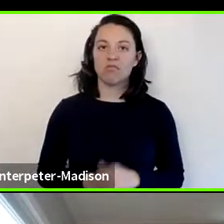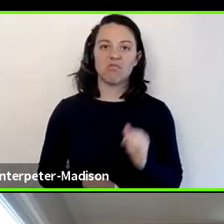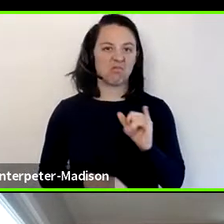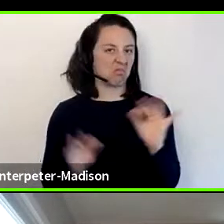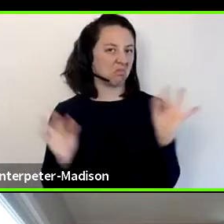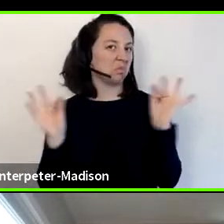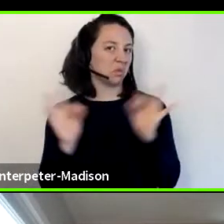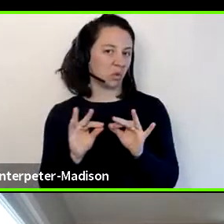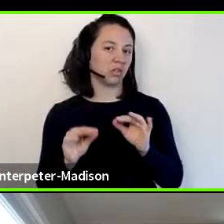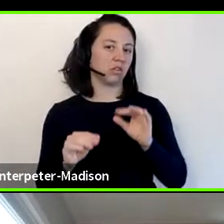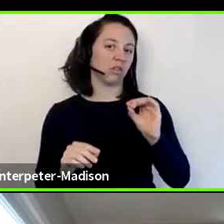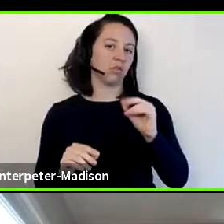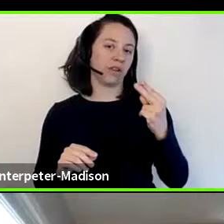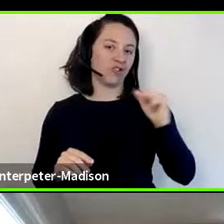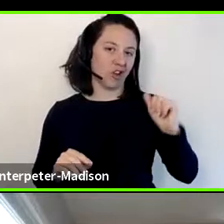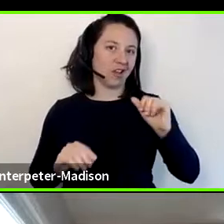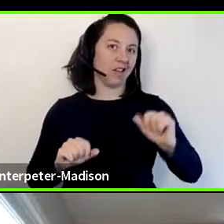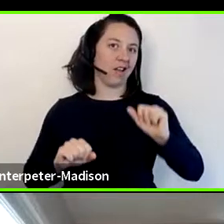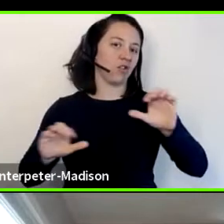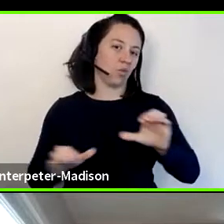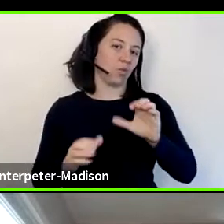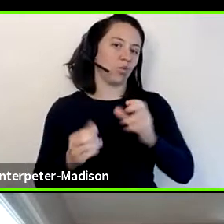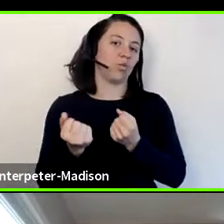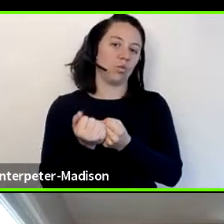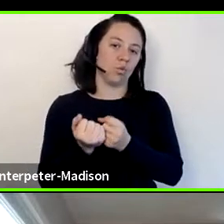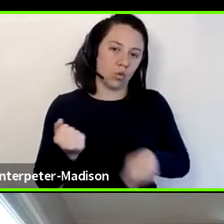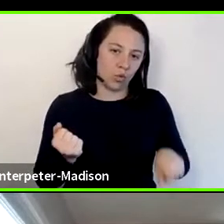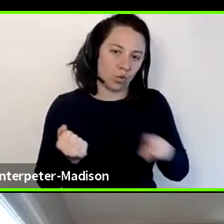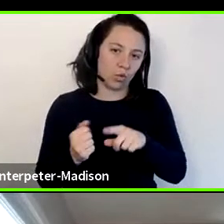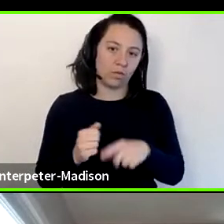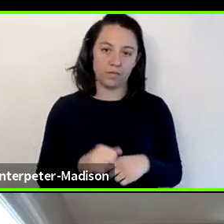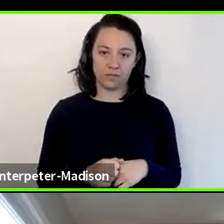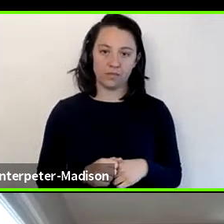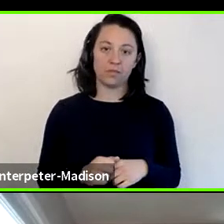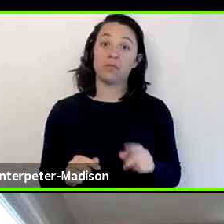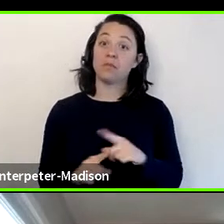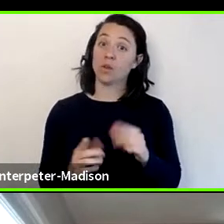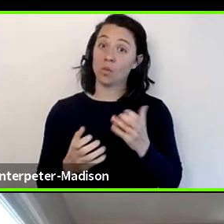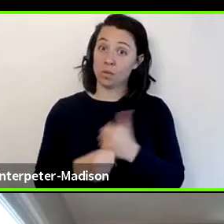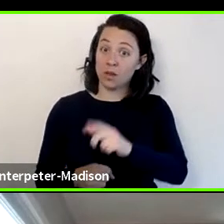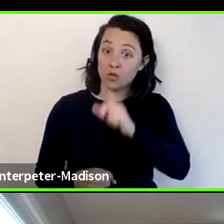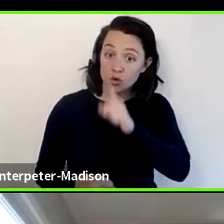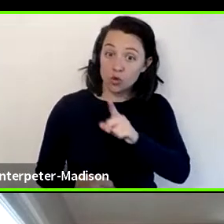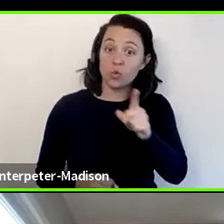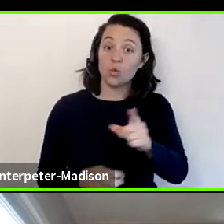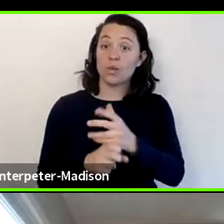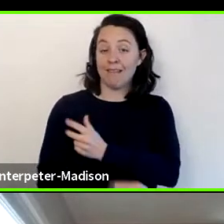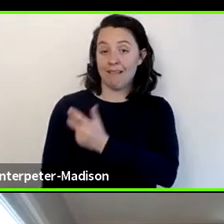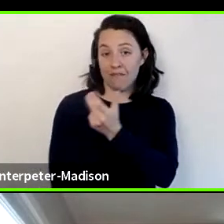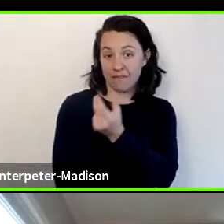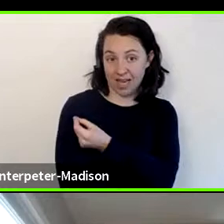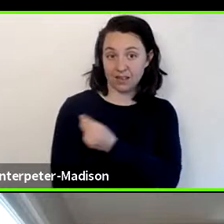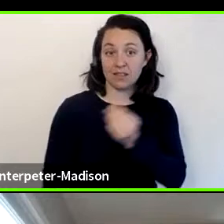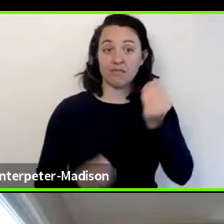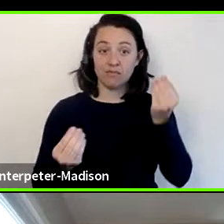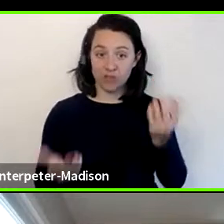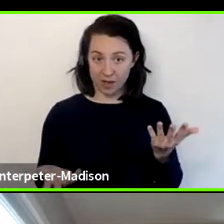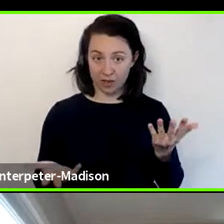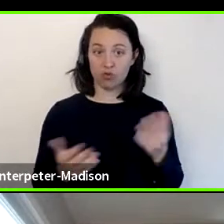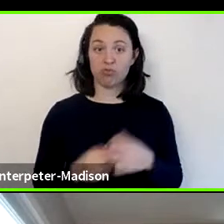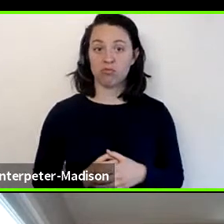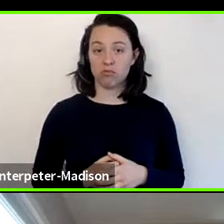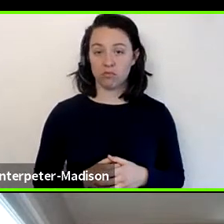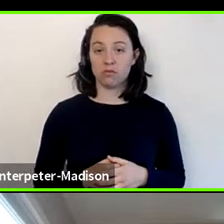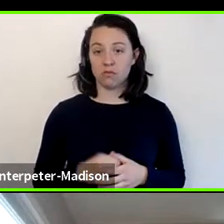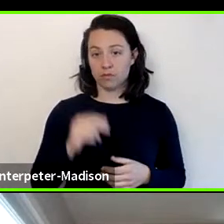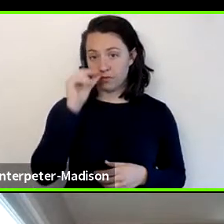that OHA can do to support you. But I definitely want to make sure you get the vaccine information. So we